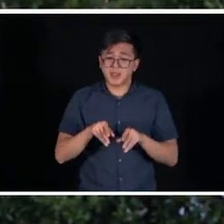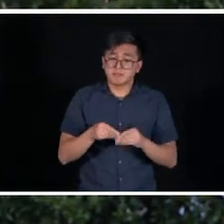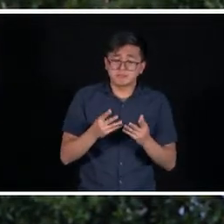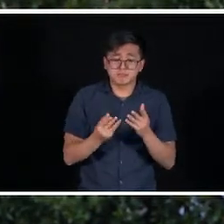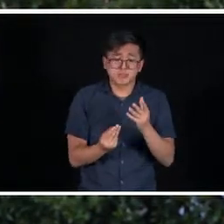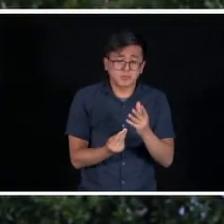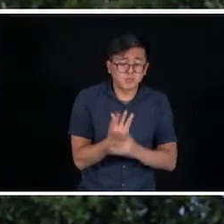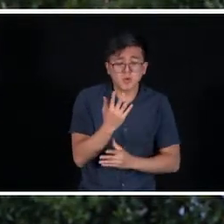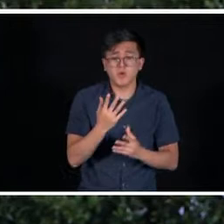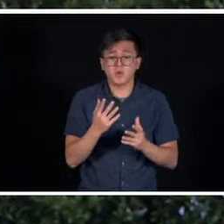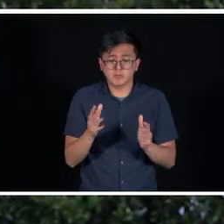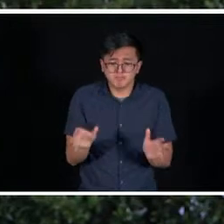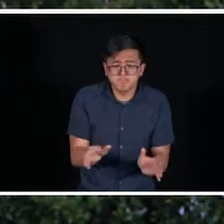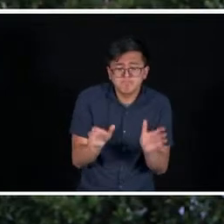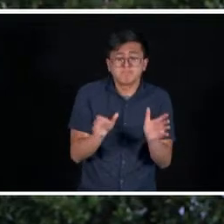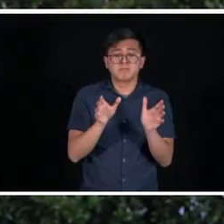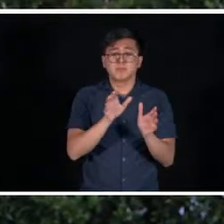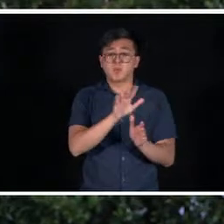fostered success.